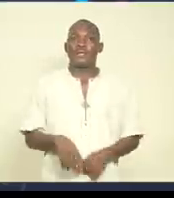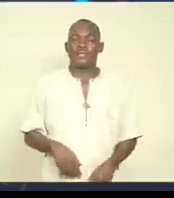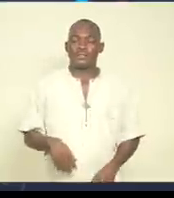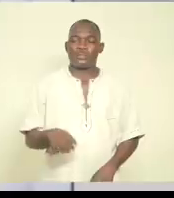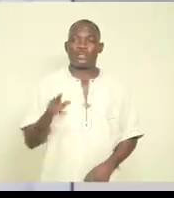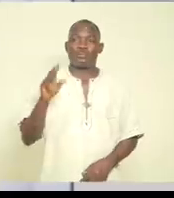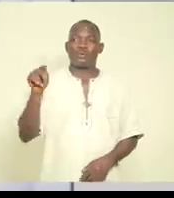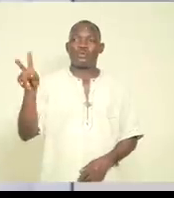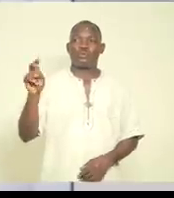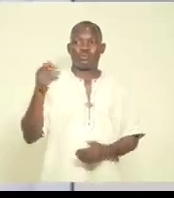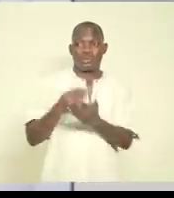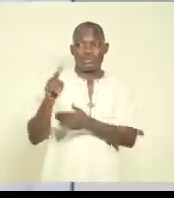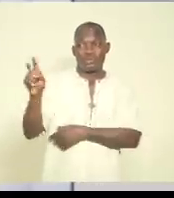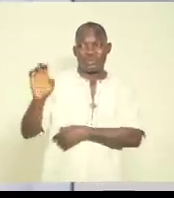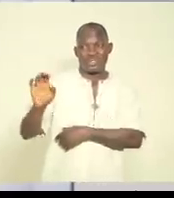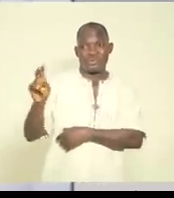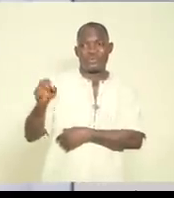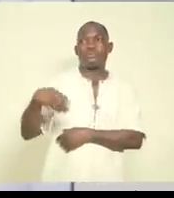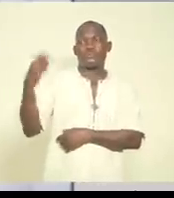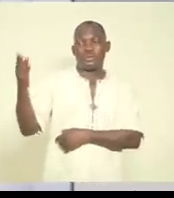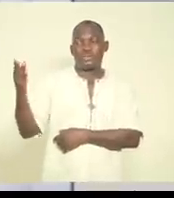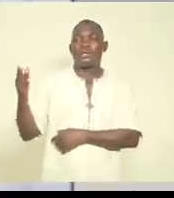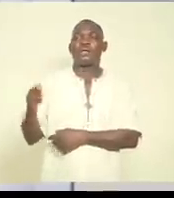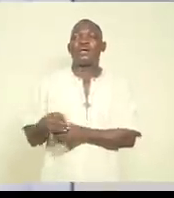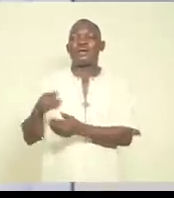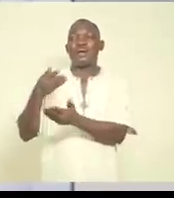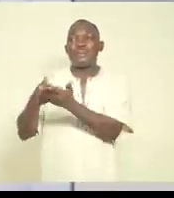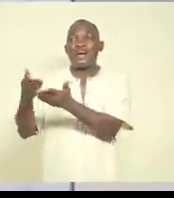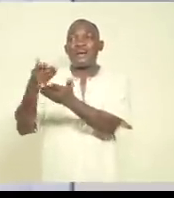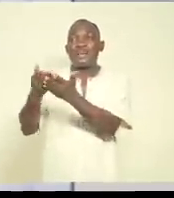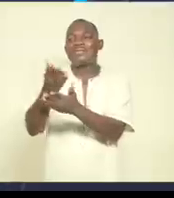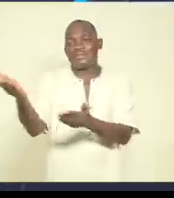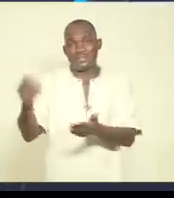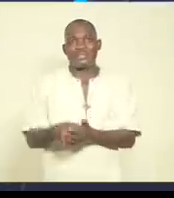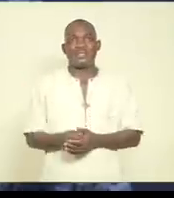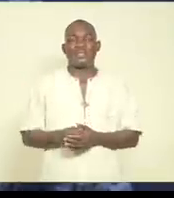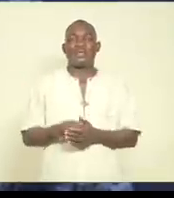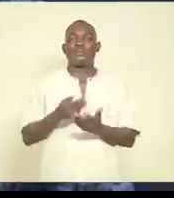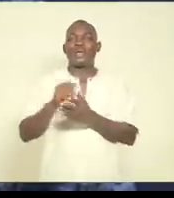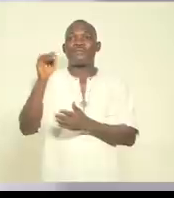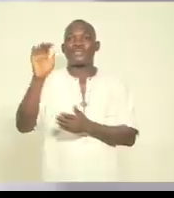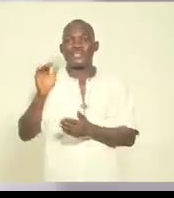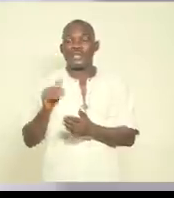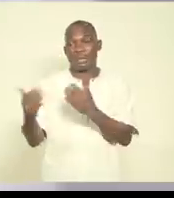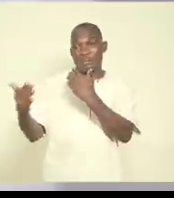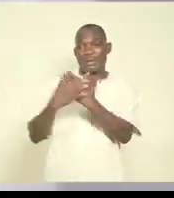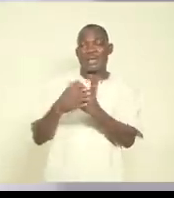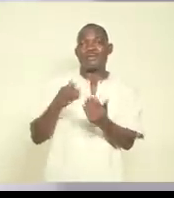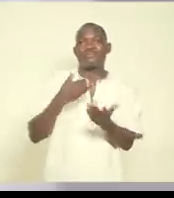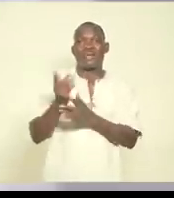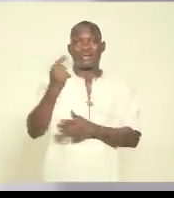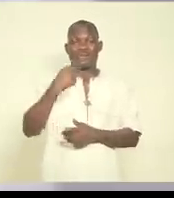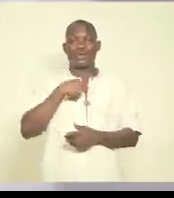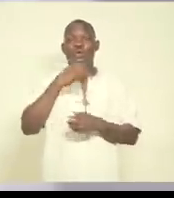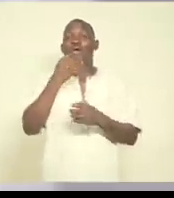Take this 200 Ghana cedis, go out, get us staple pins, we're out of stock. They're 15 Ghana cedis. On your way back, pass by